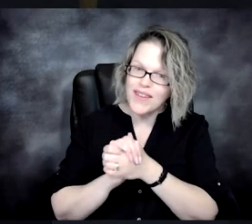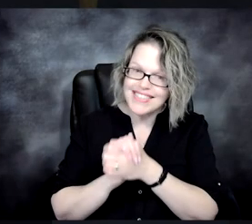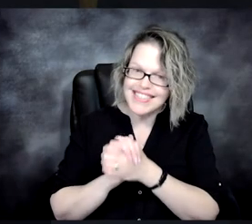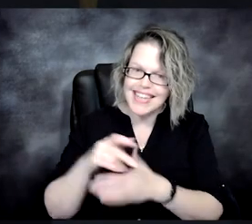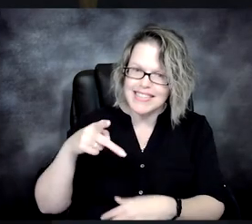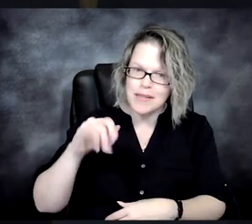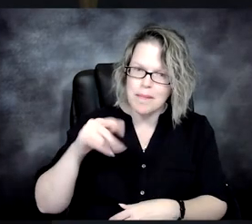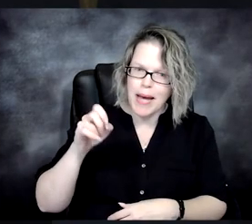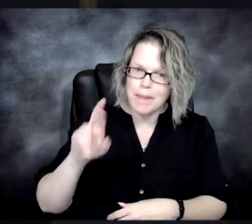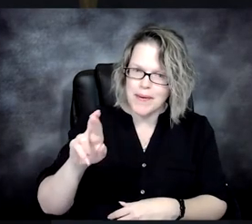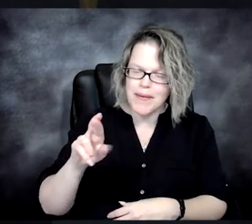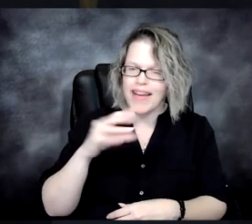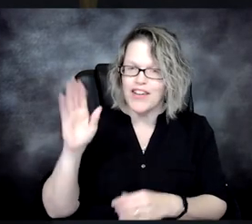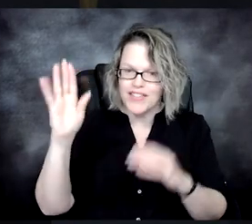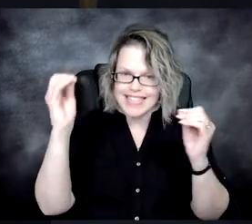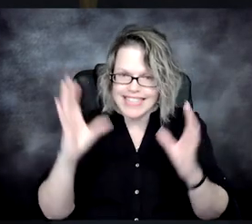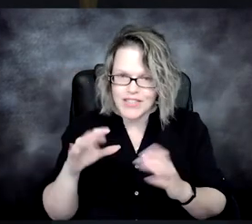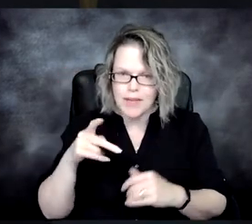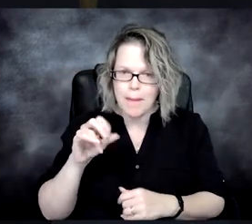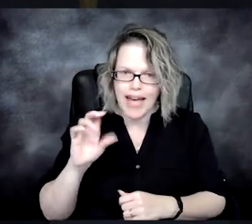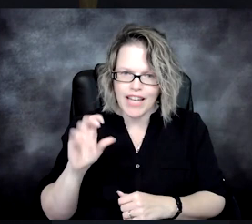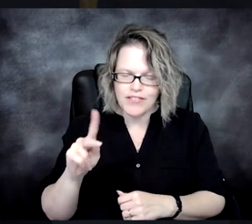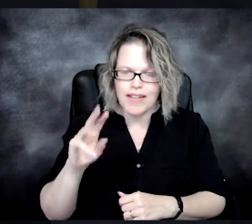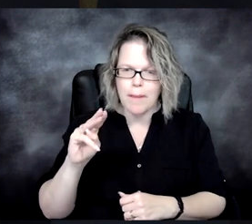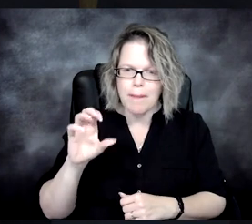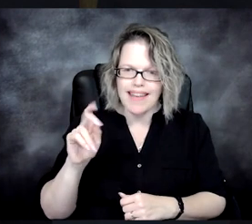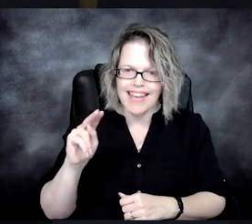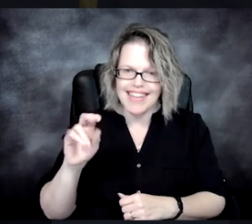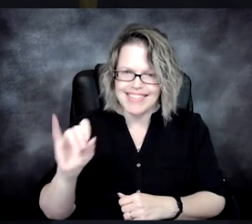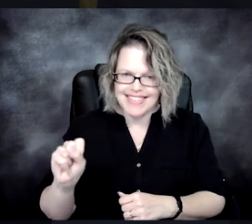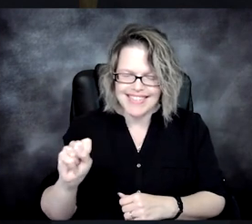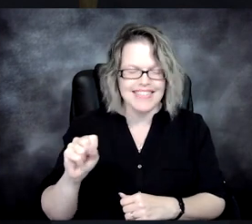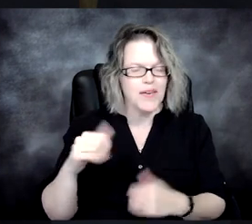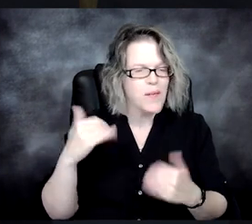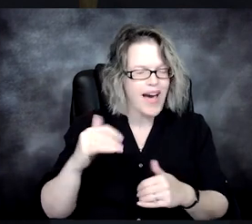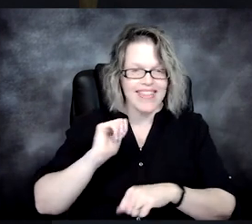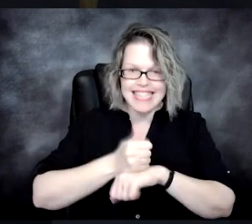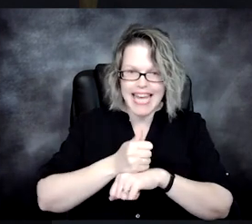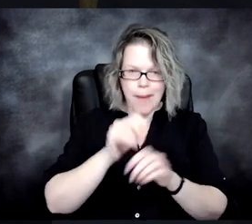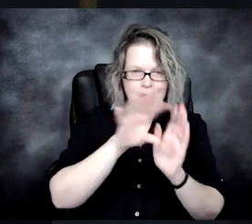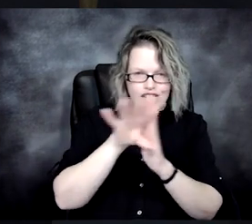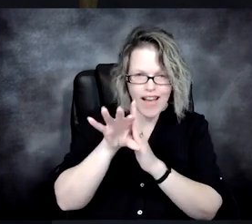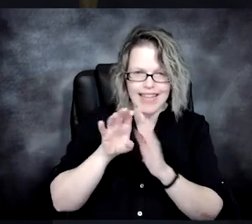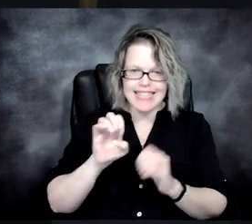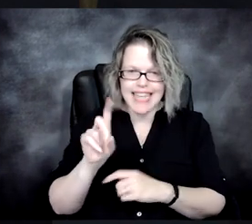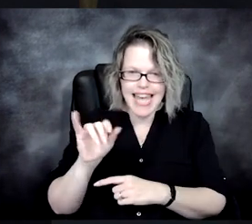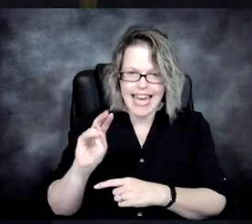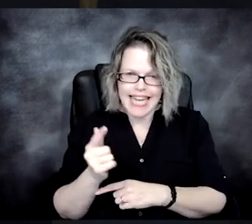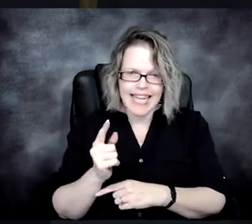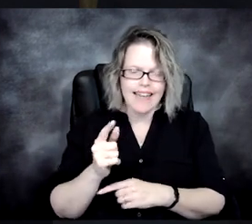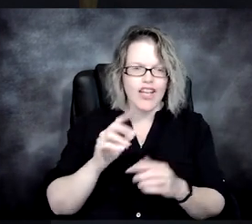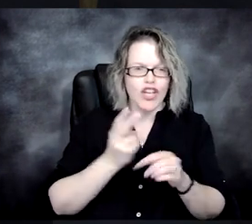Congratulations to Piper and her teacher, Patrick McInnes. The setup of the shots, the editing, the use of